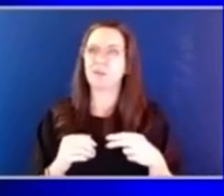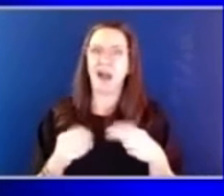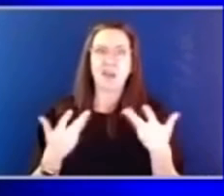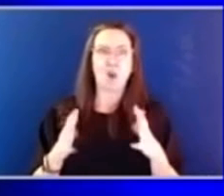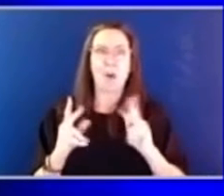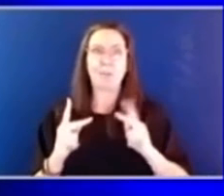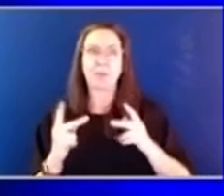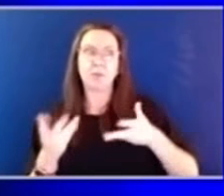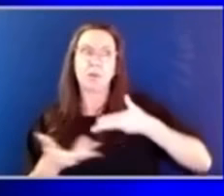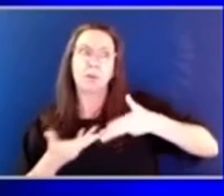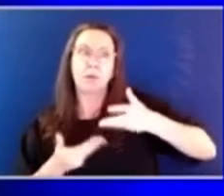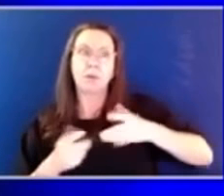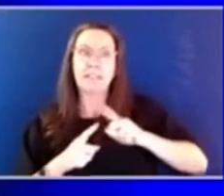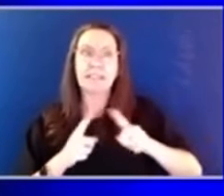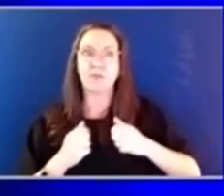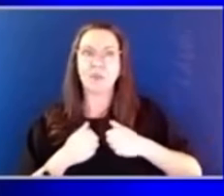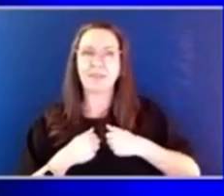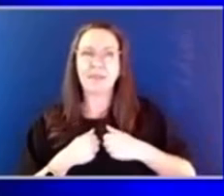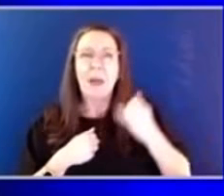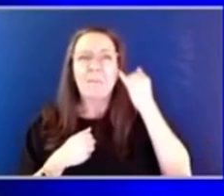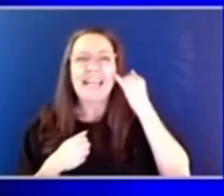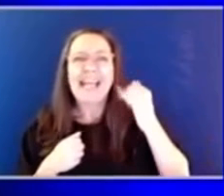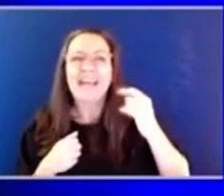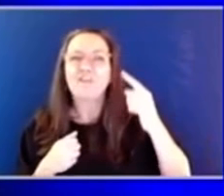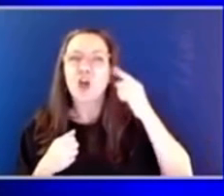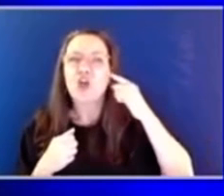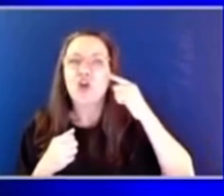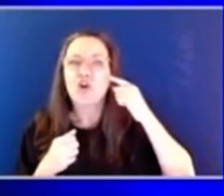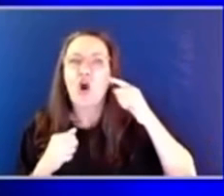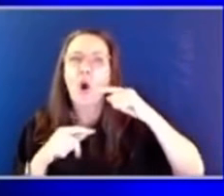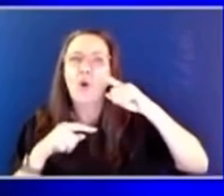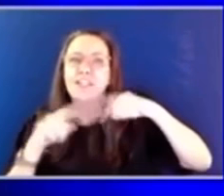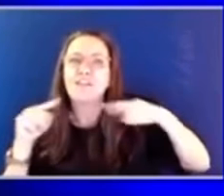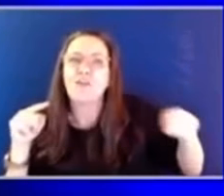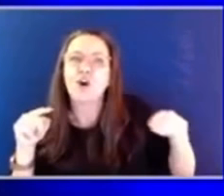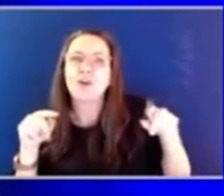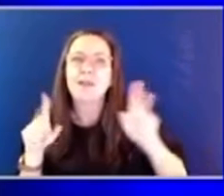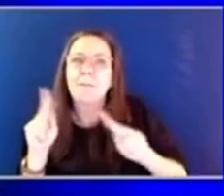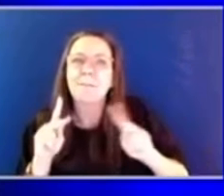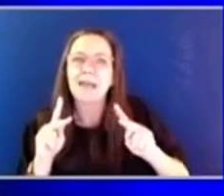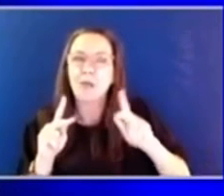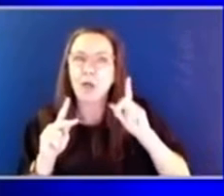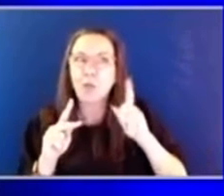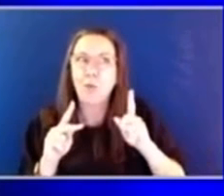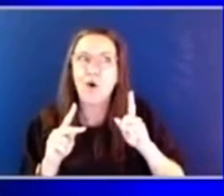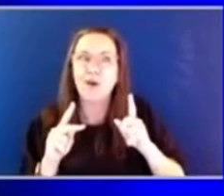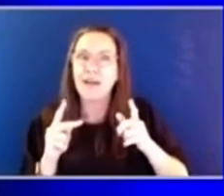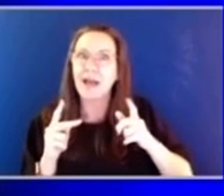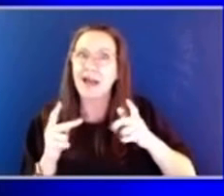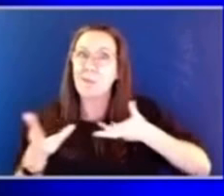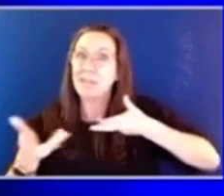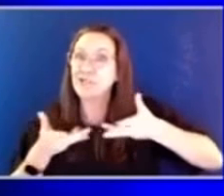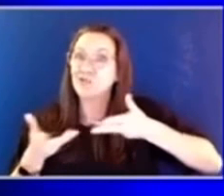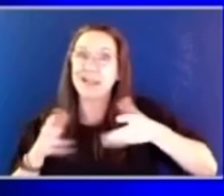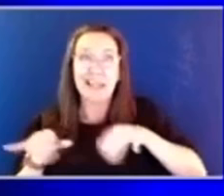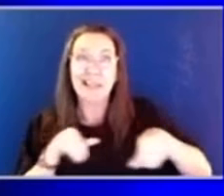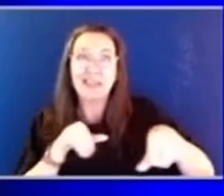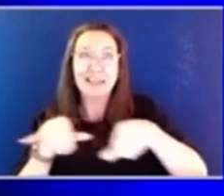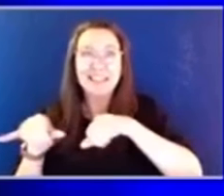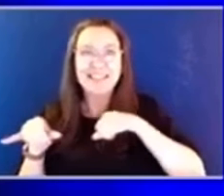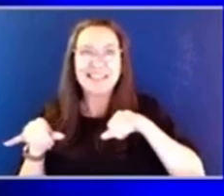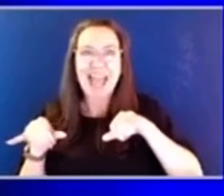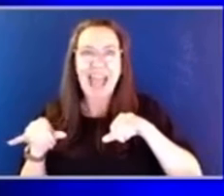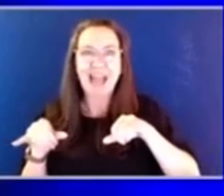differently because of this label. If neurodiverse individuals were treated the same way as anyone else, they would have